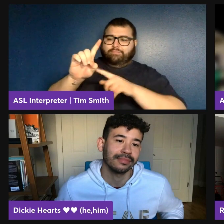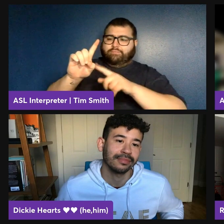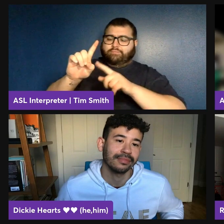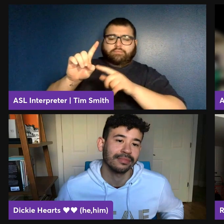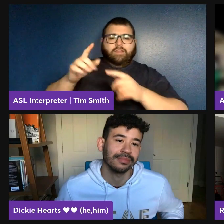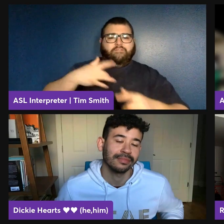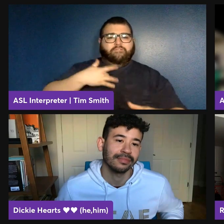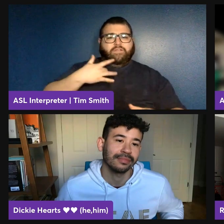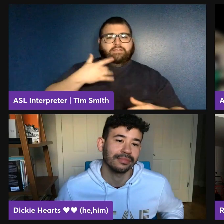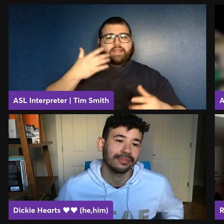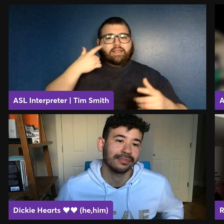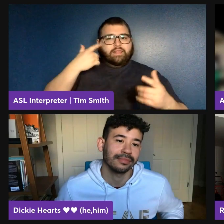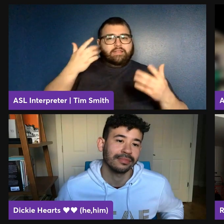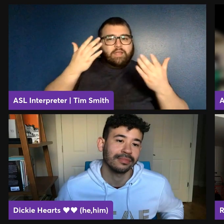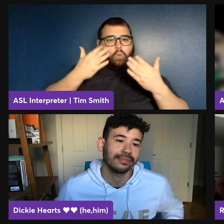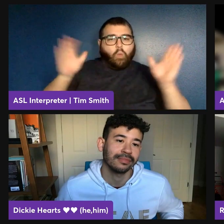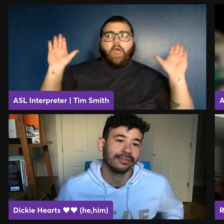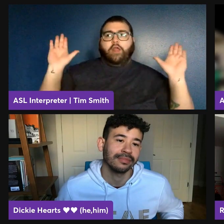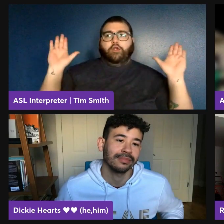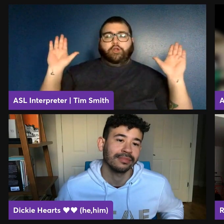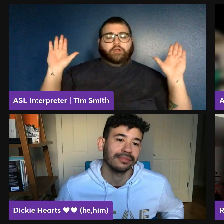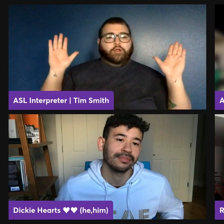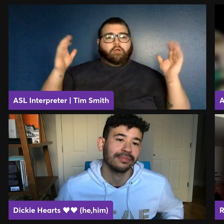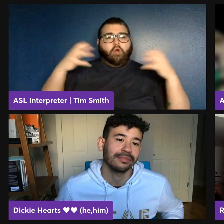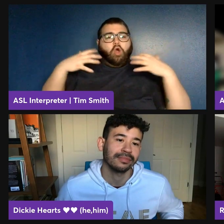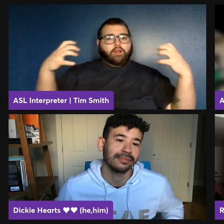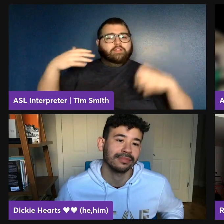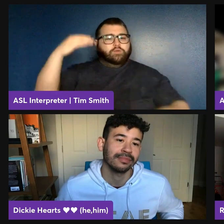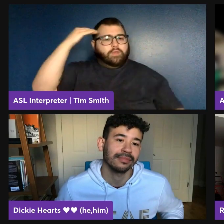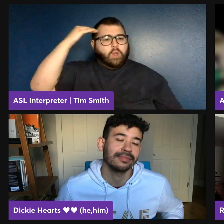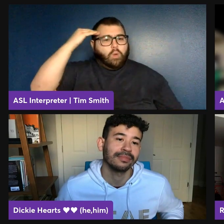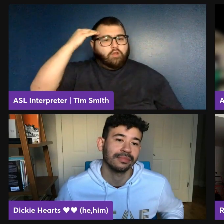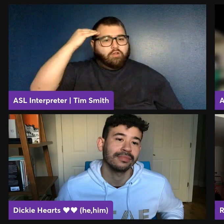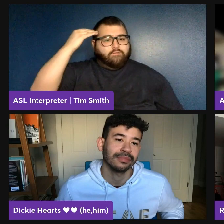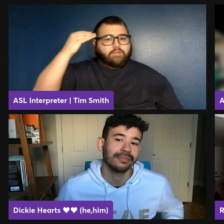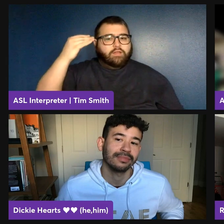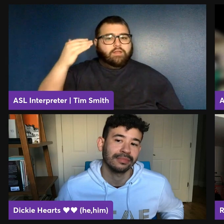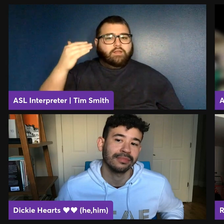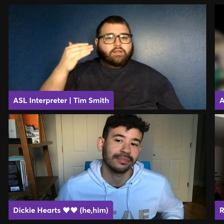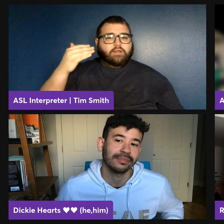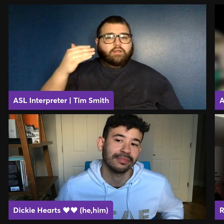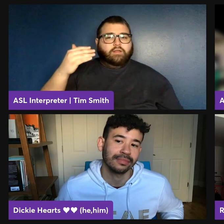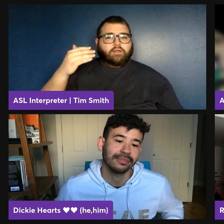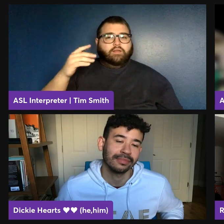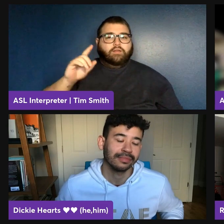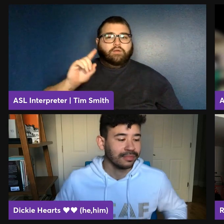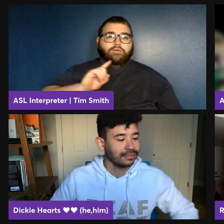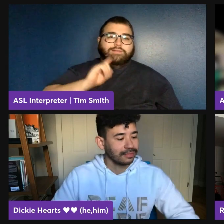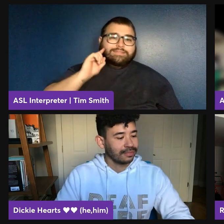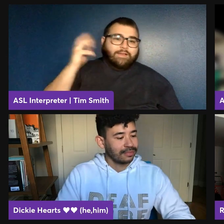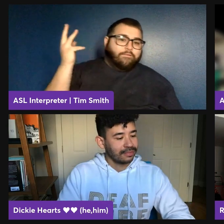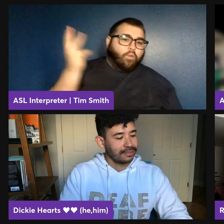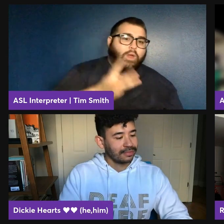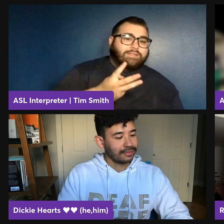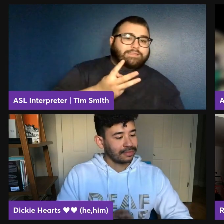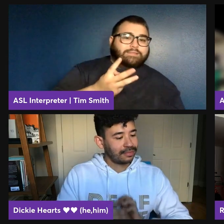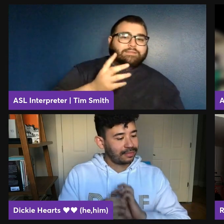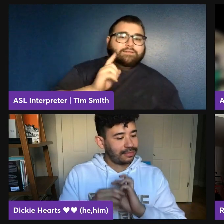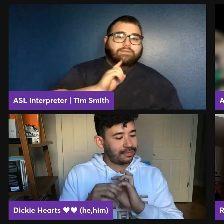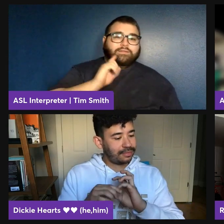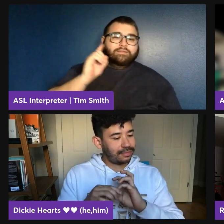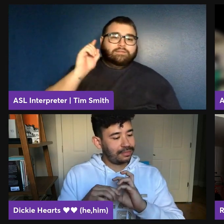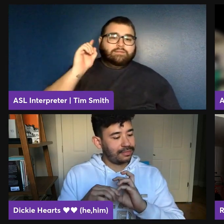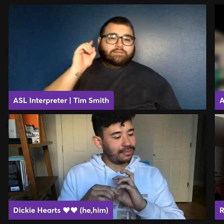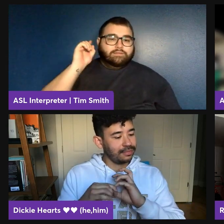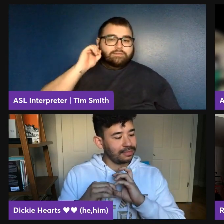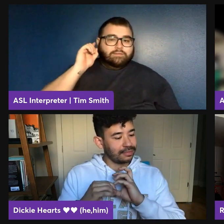that wider audiences would be aware of. So like Deaf West's Spring Awakening that, you